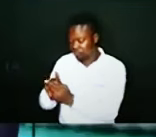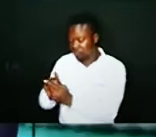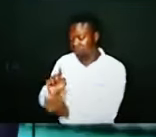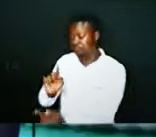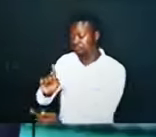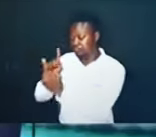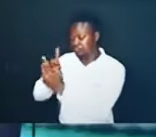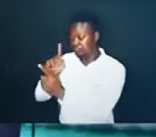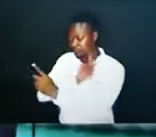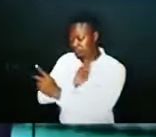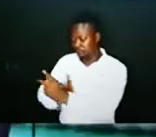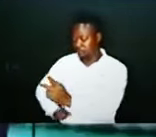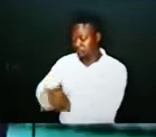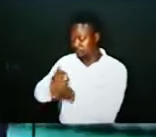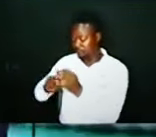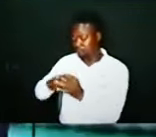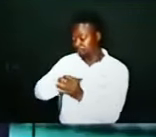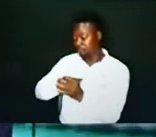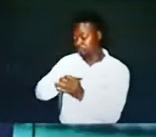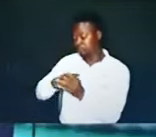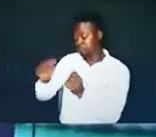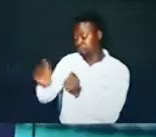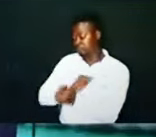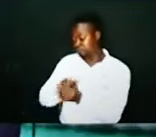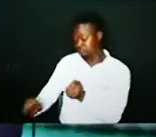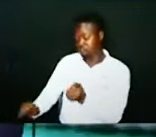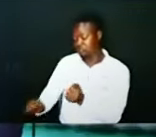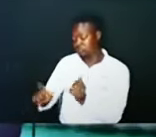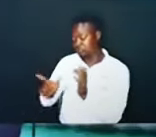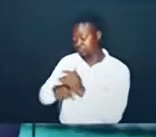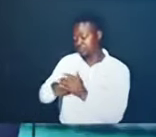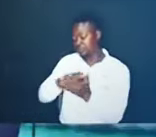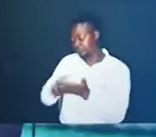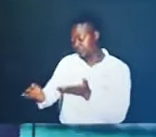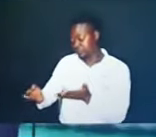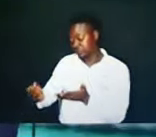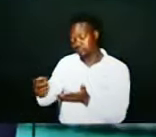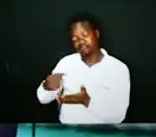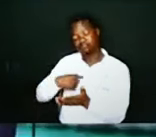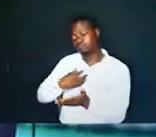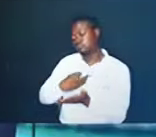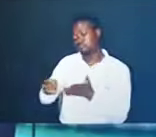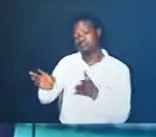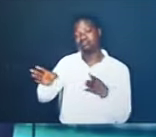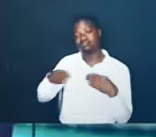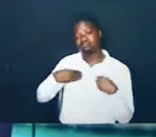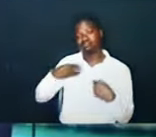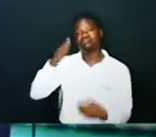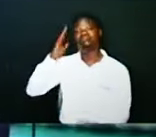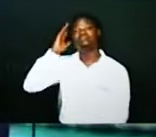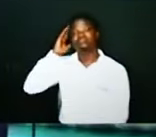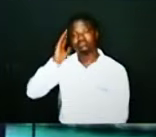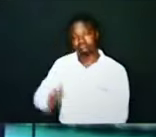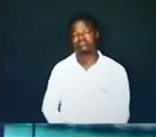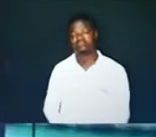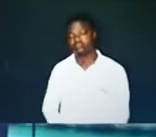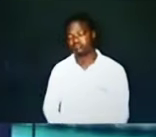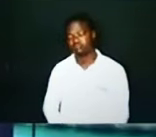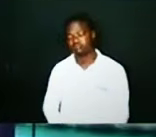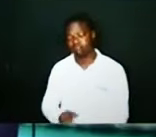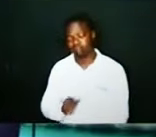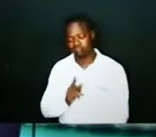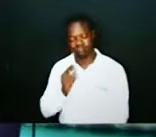bua Mordecai say, kushia yuda fwa, unhu onsu se nina bua no, na me